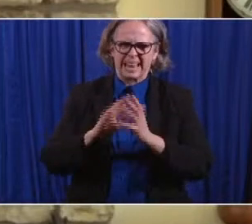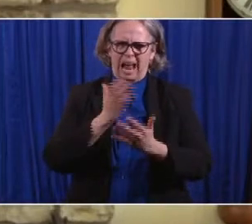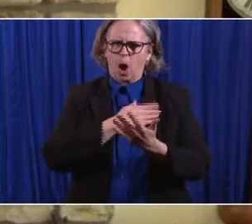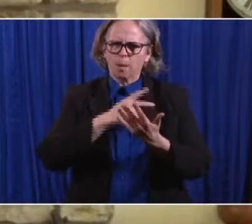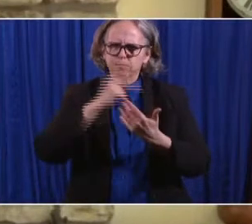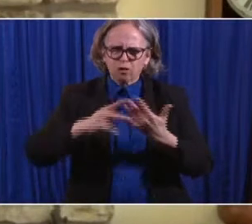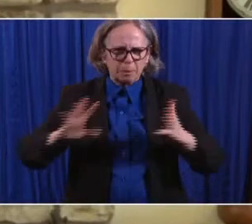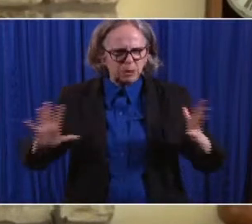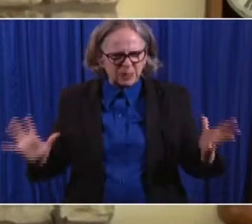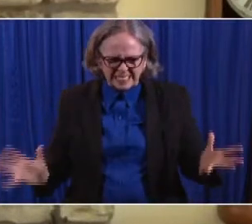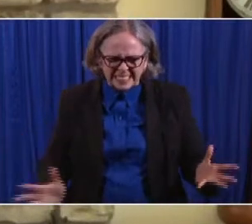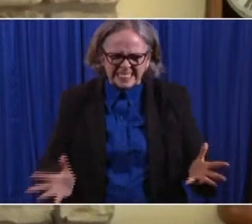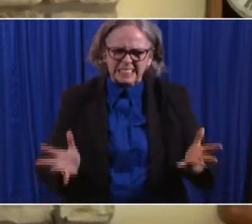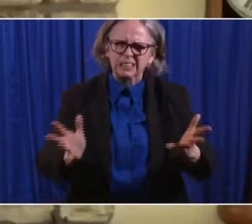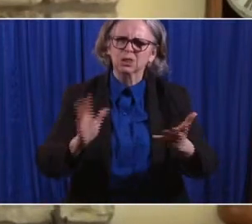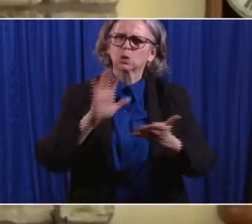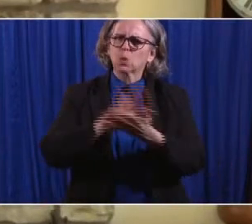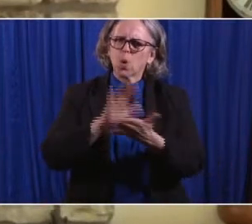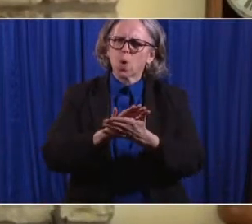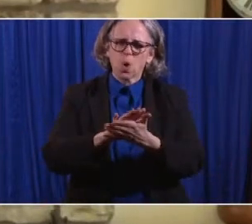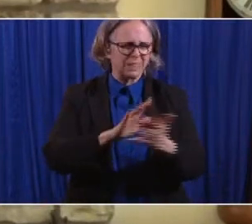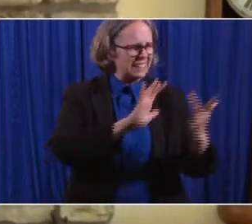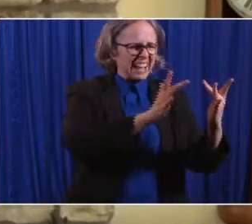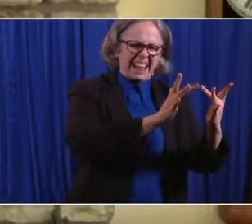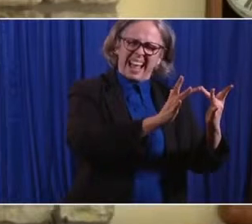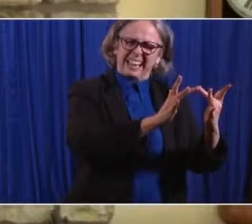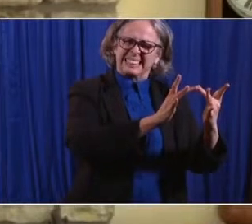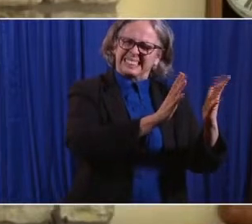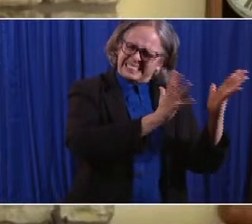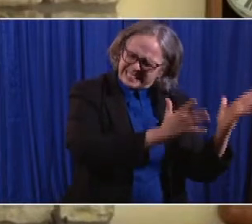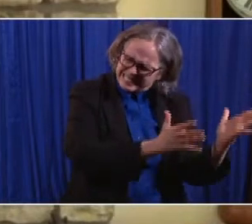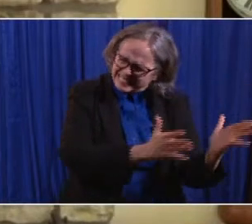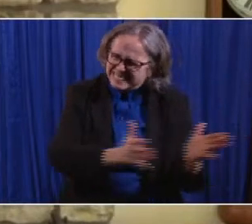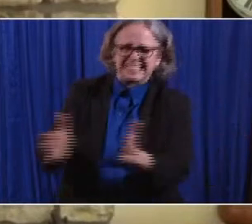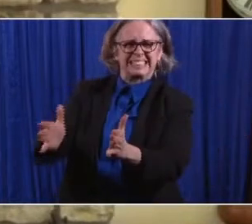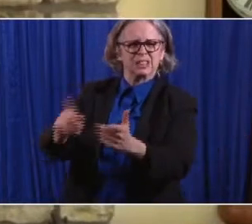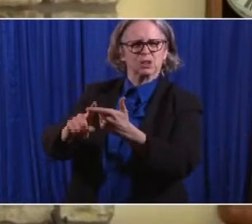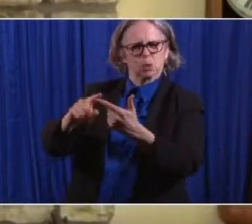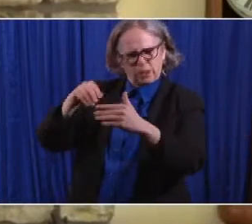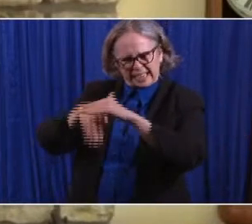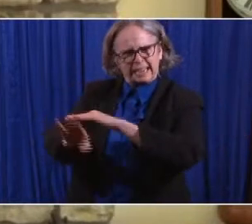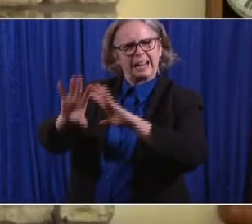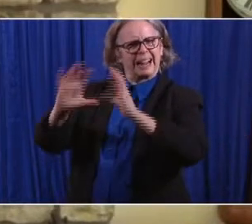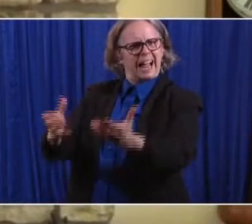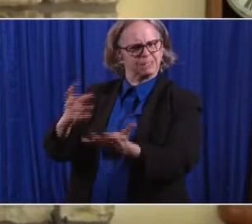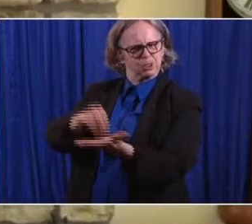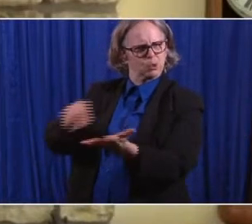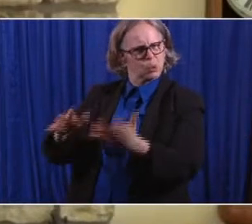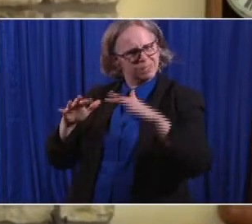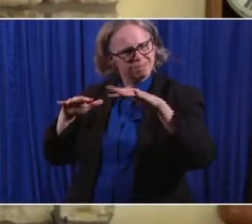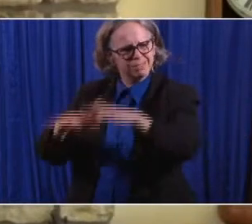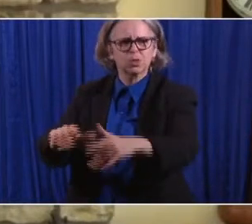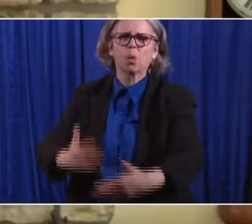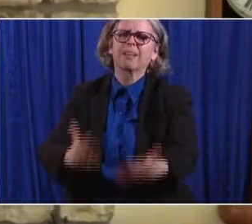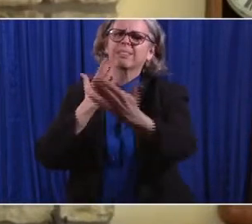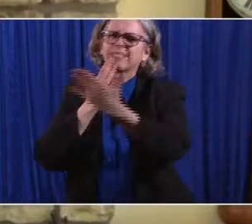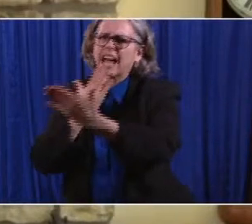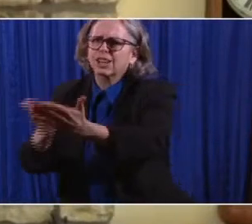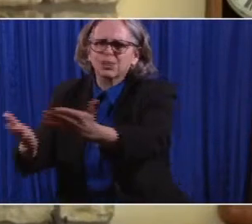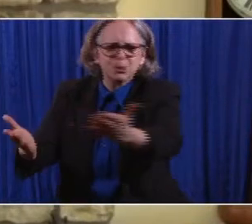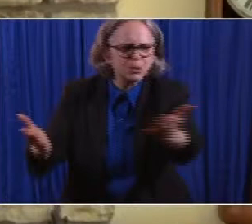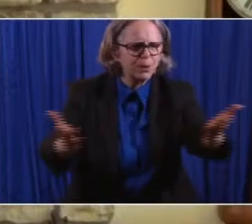happy about it. We want to thank our teachers. We want to thank all our students, all school personnel,